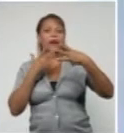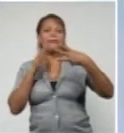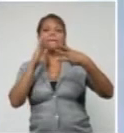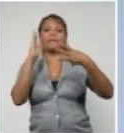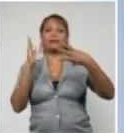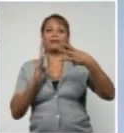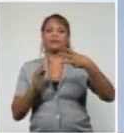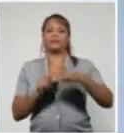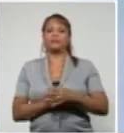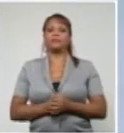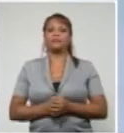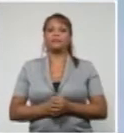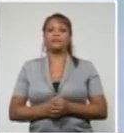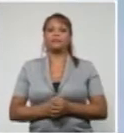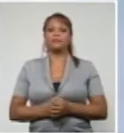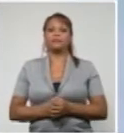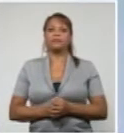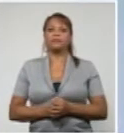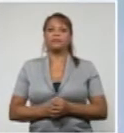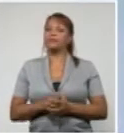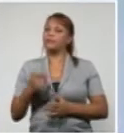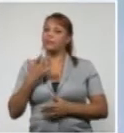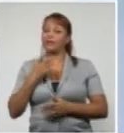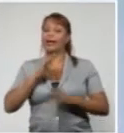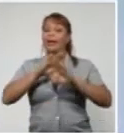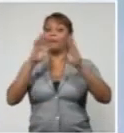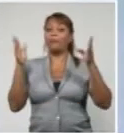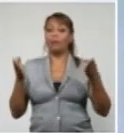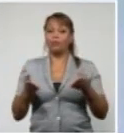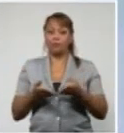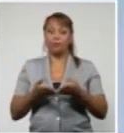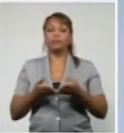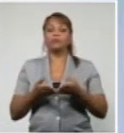17,320,029 people to have been diagnosed with the virus.